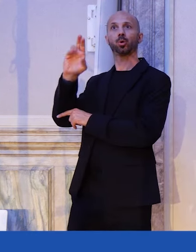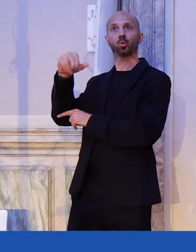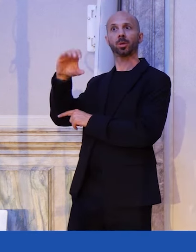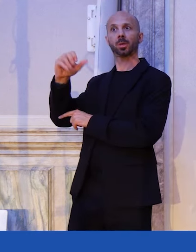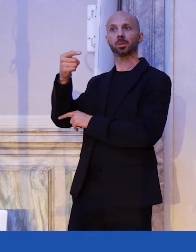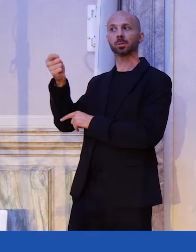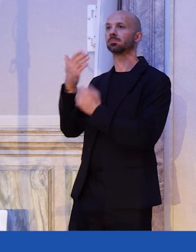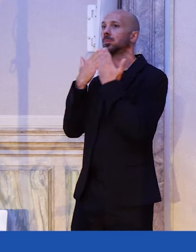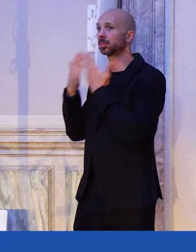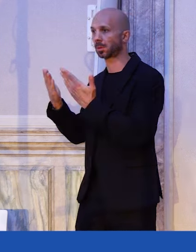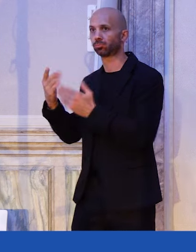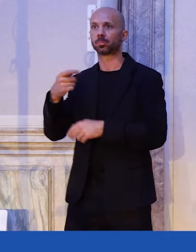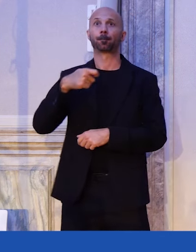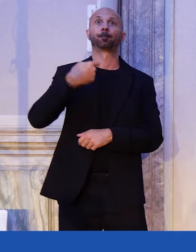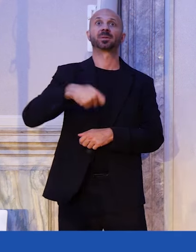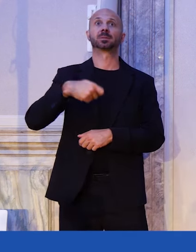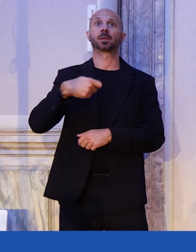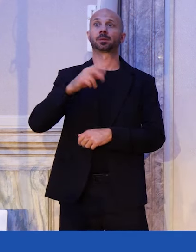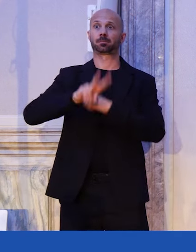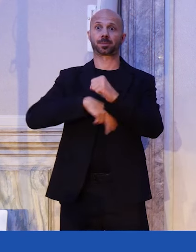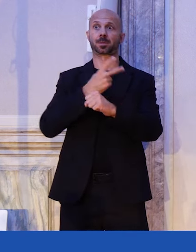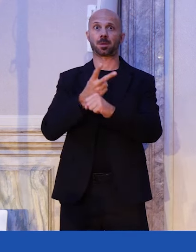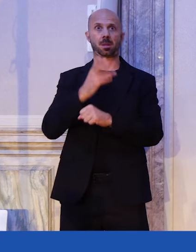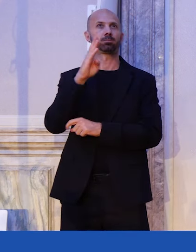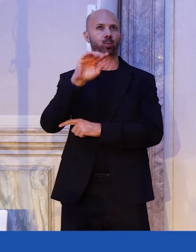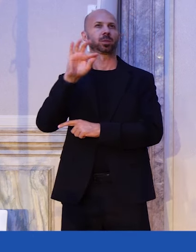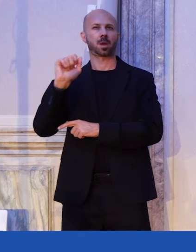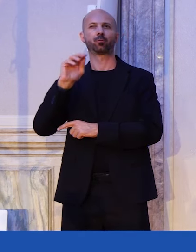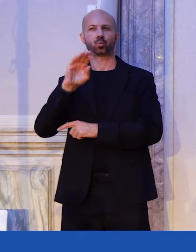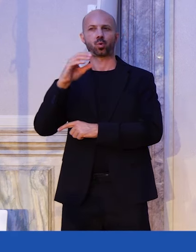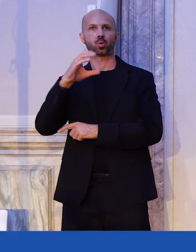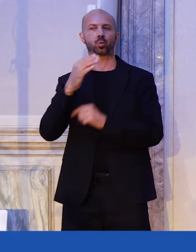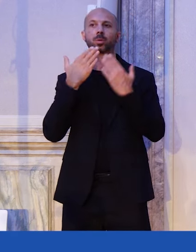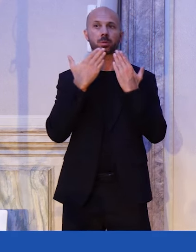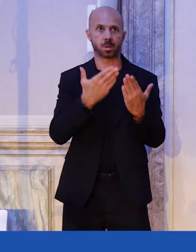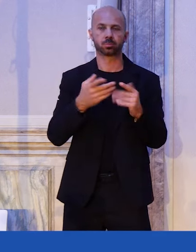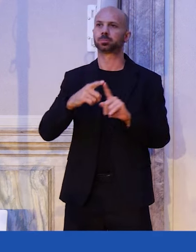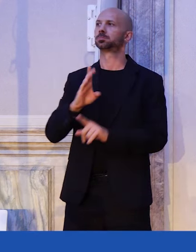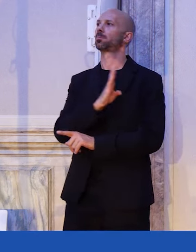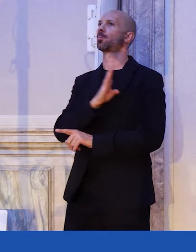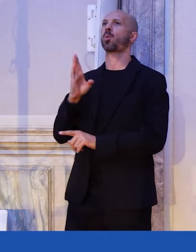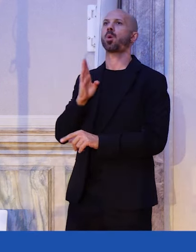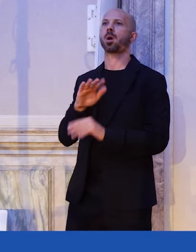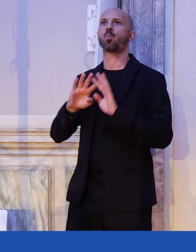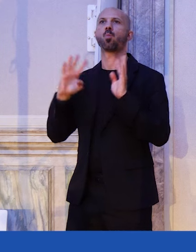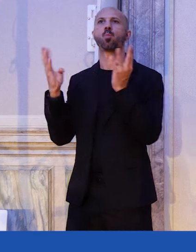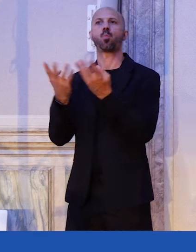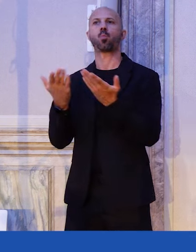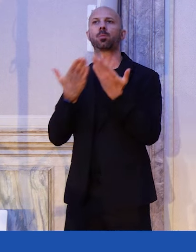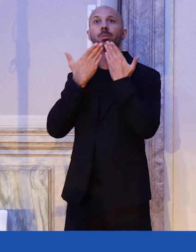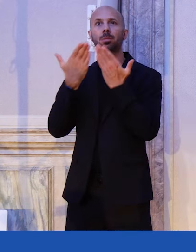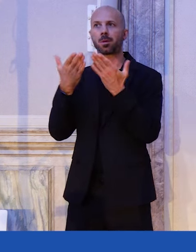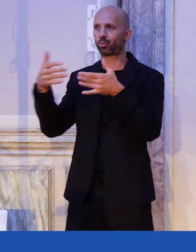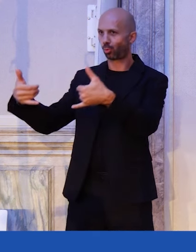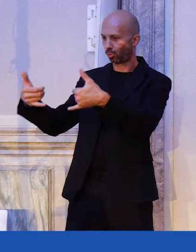ven and the entire Board of the Venice pom not only for the silver lion but also for the invitation to perform twice